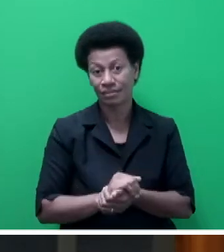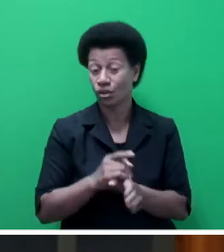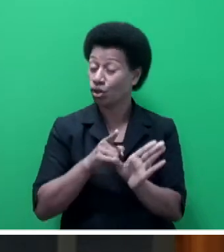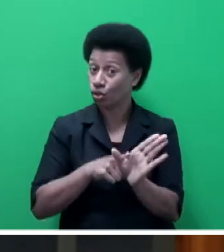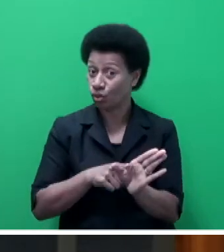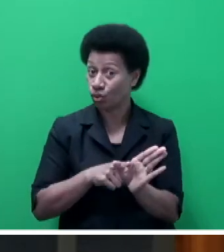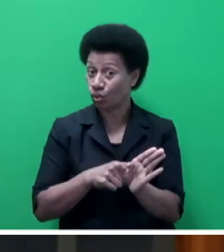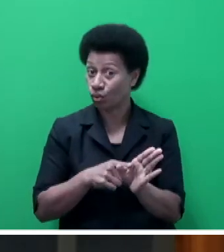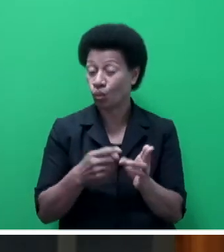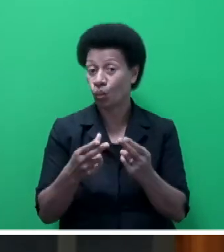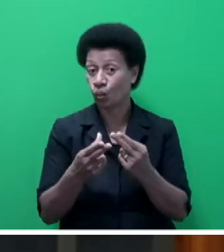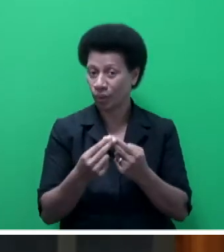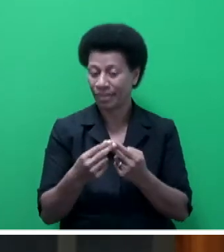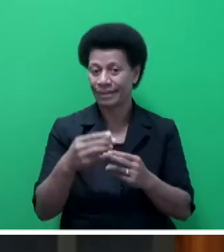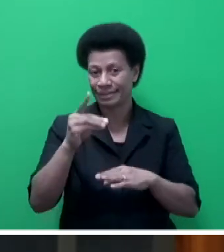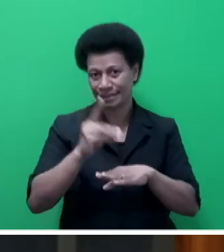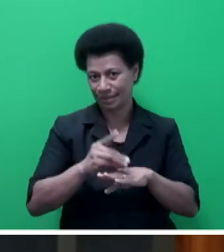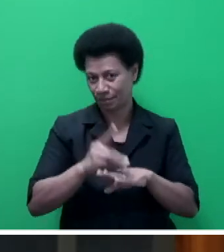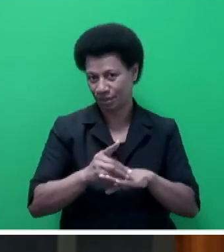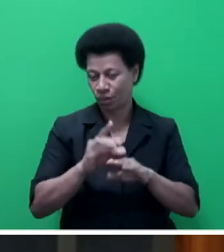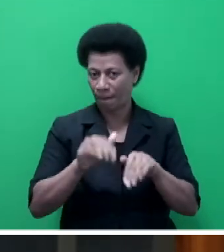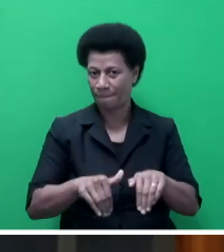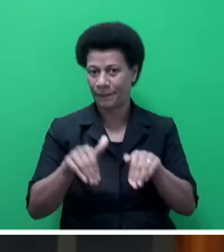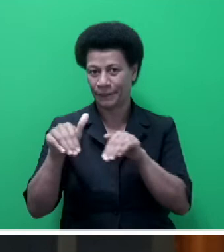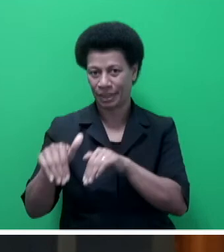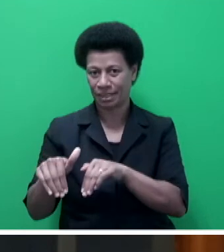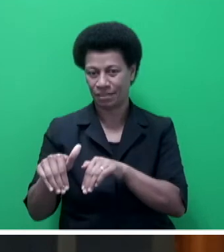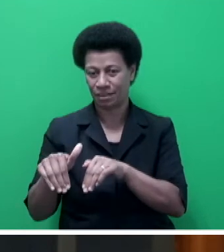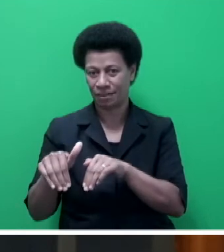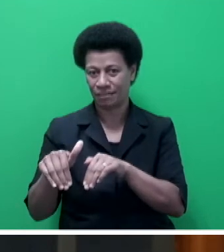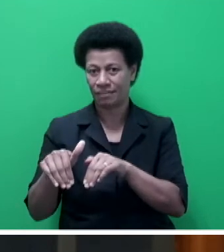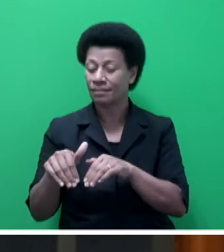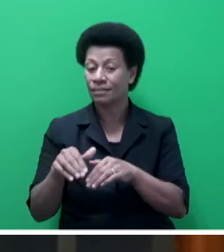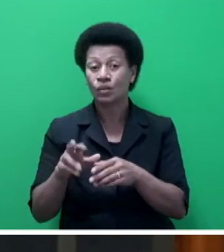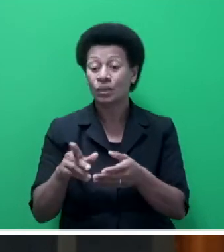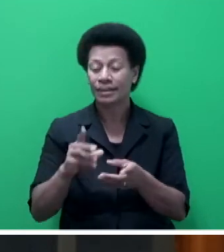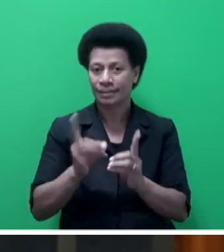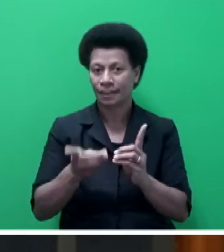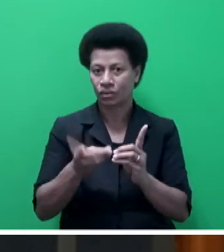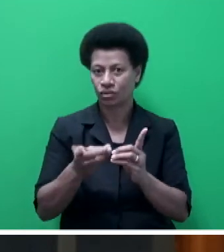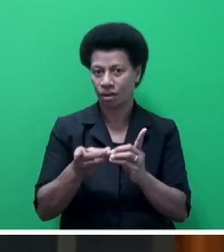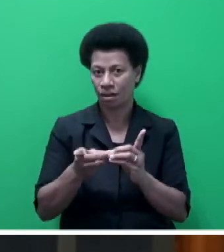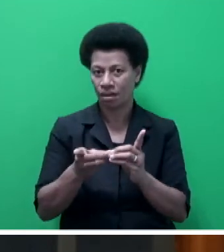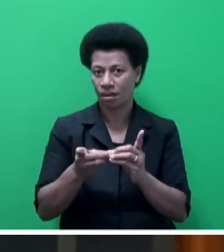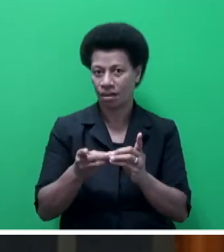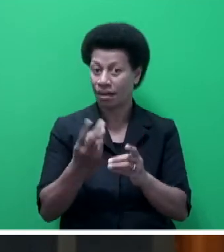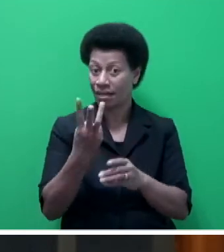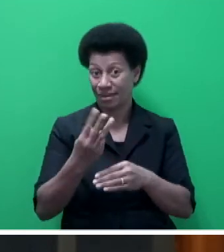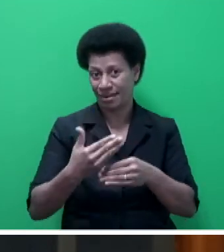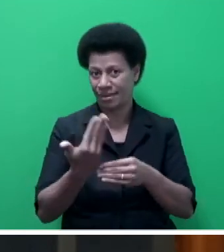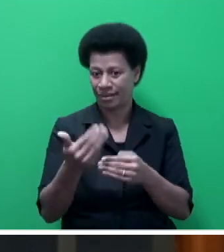said, to participate in the event with dedicated translators throughout the entire three-day event.